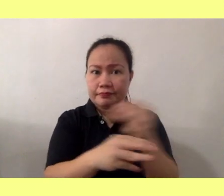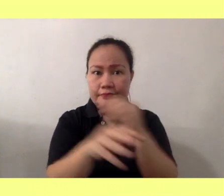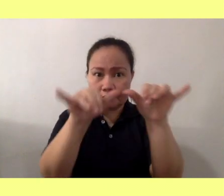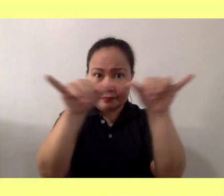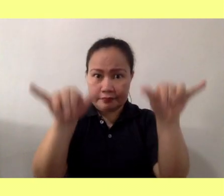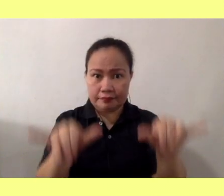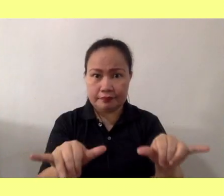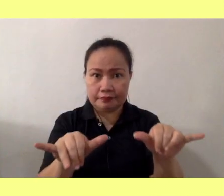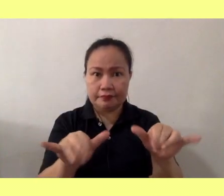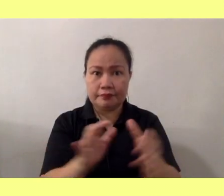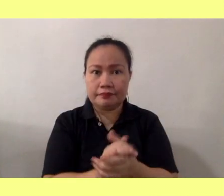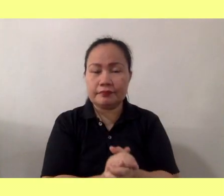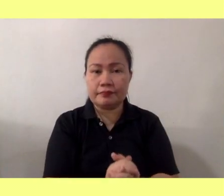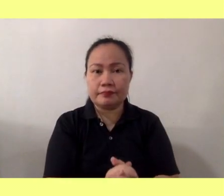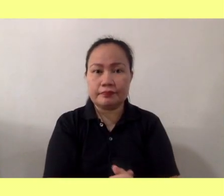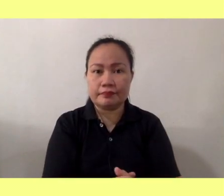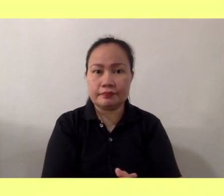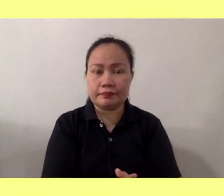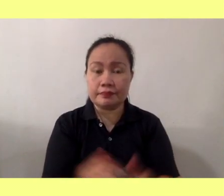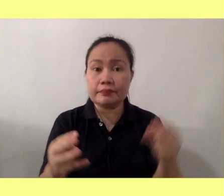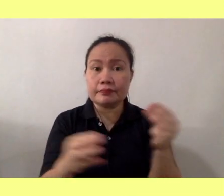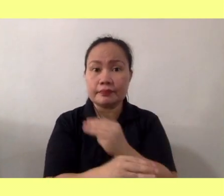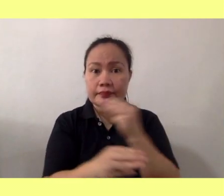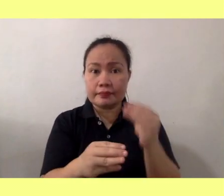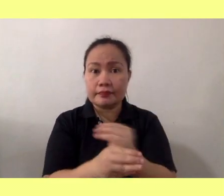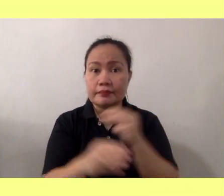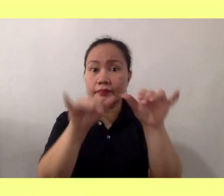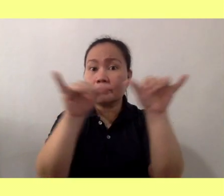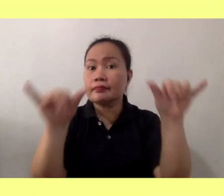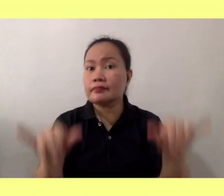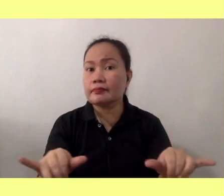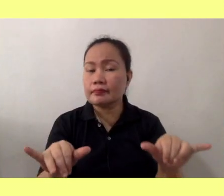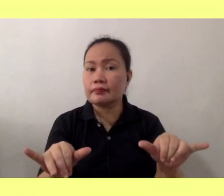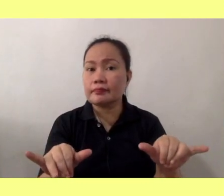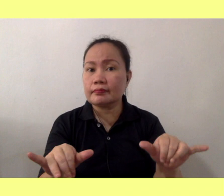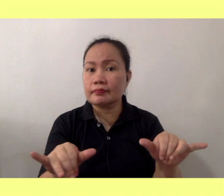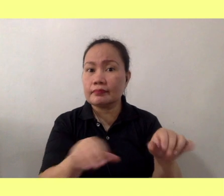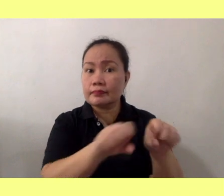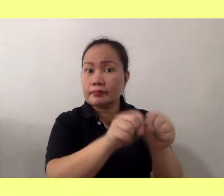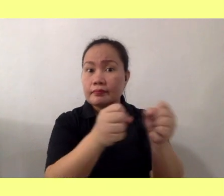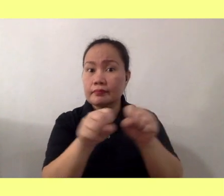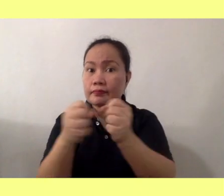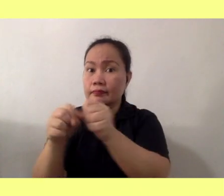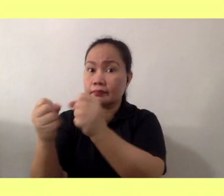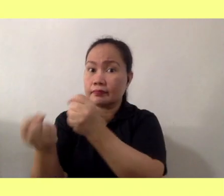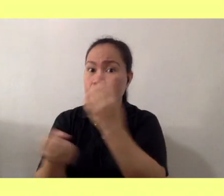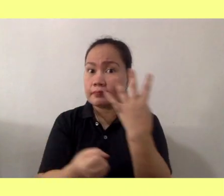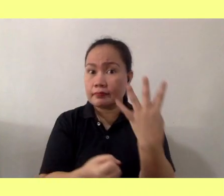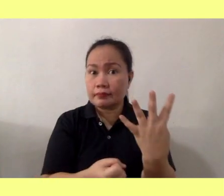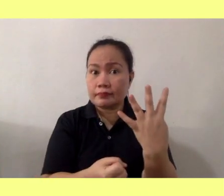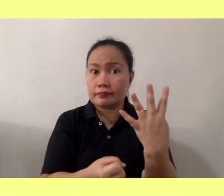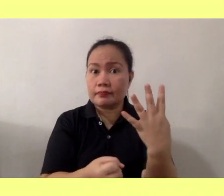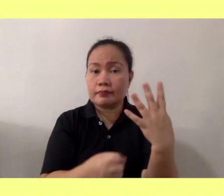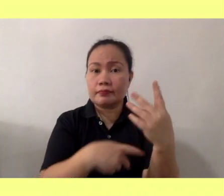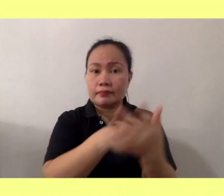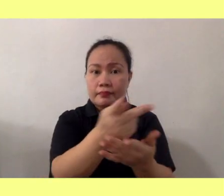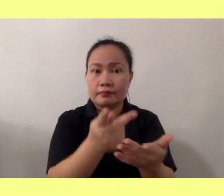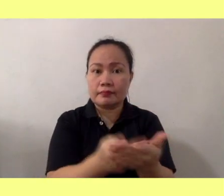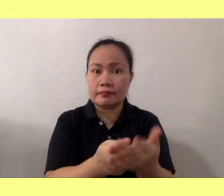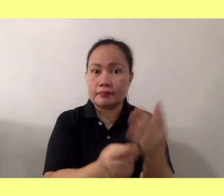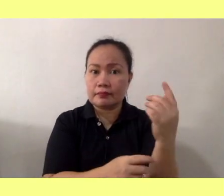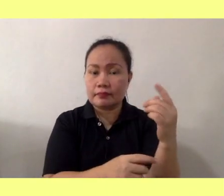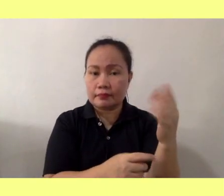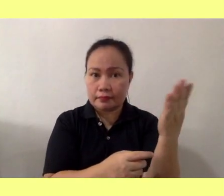system. So, mathematical system is divided into four parts. We have